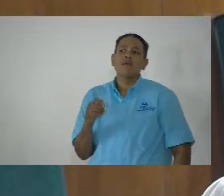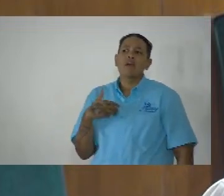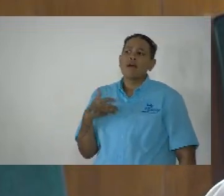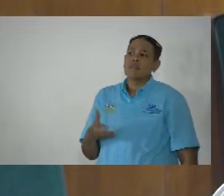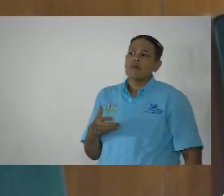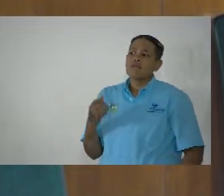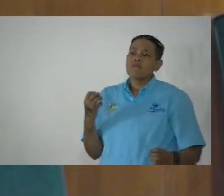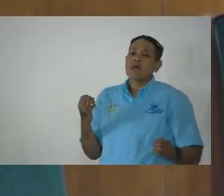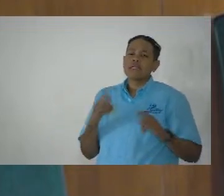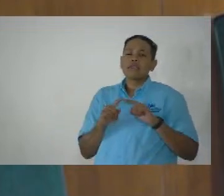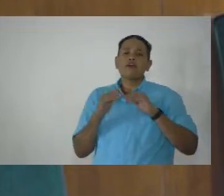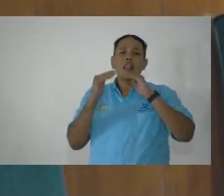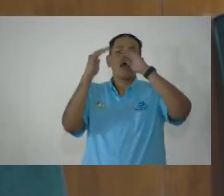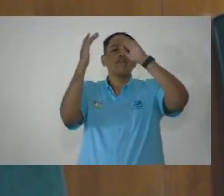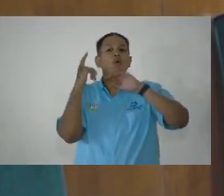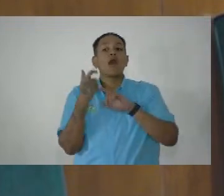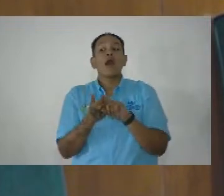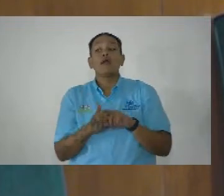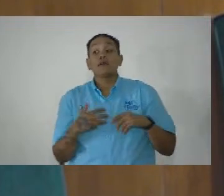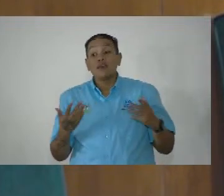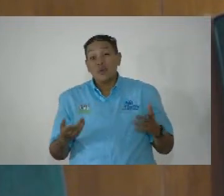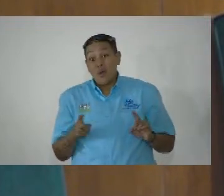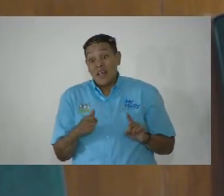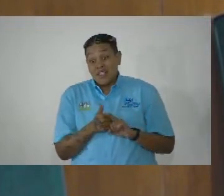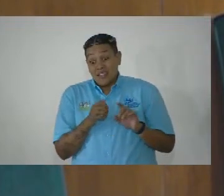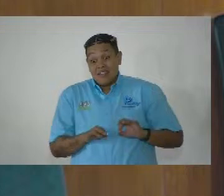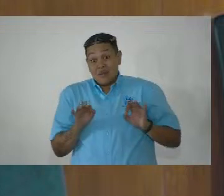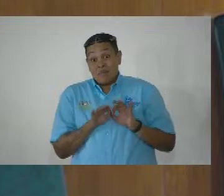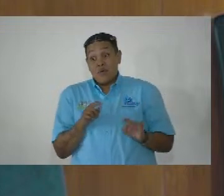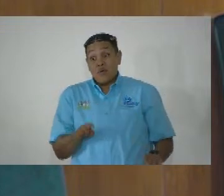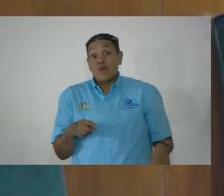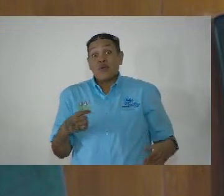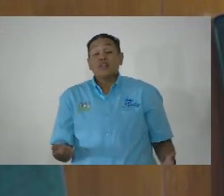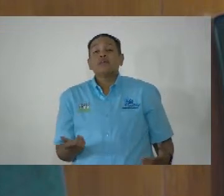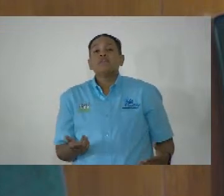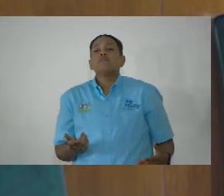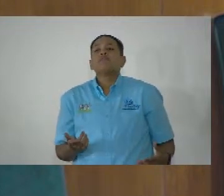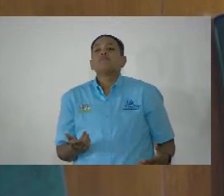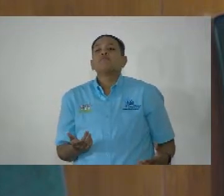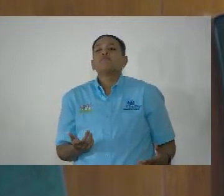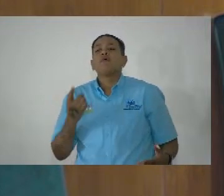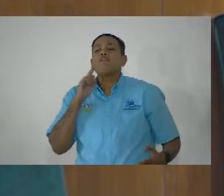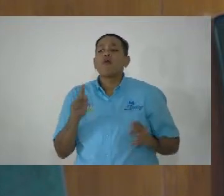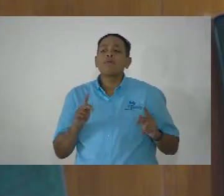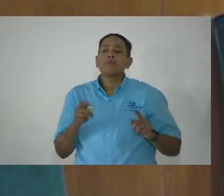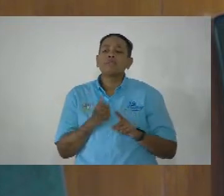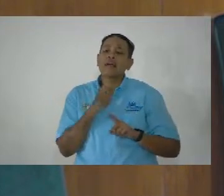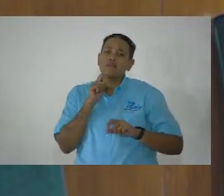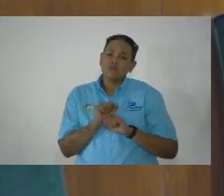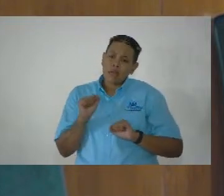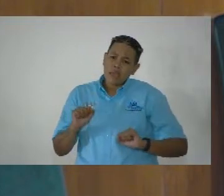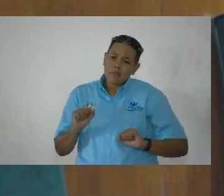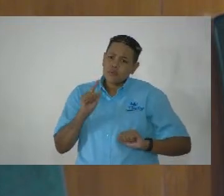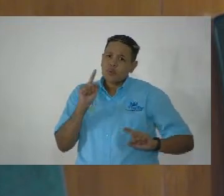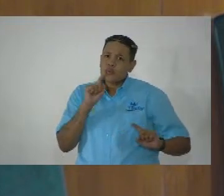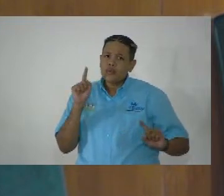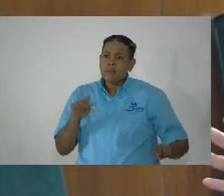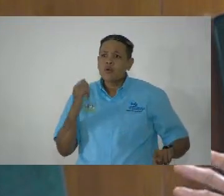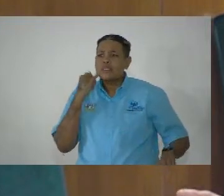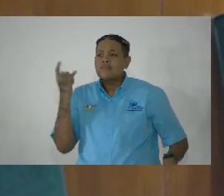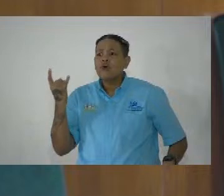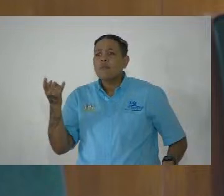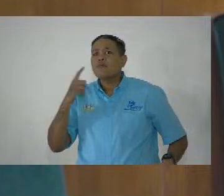on several levels, because while it is important for persons to be able to report if someone